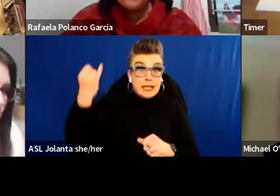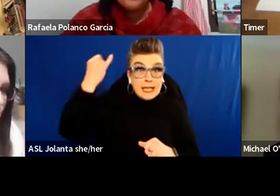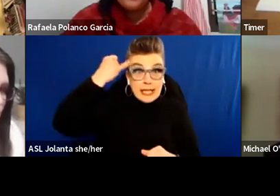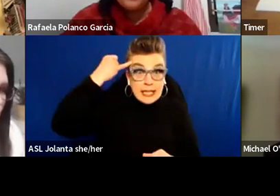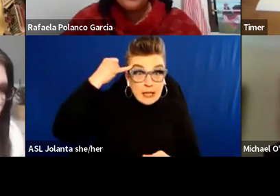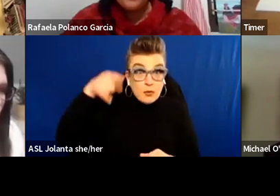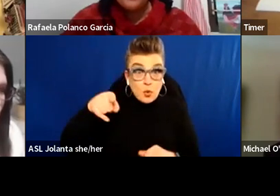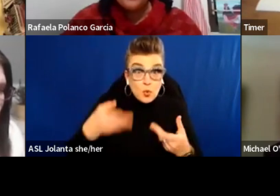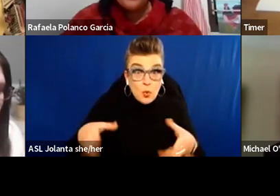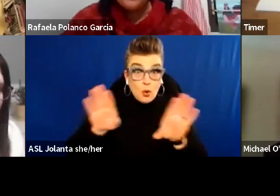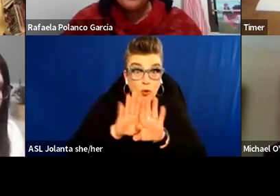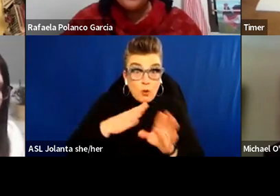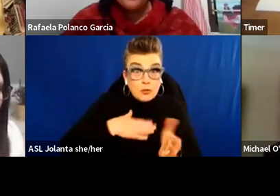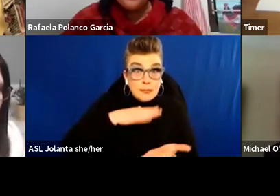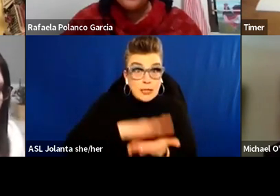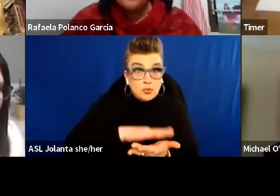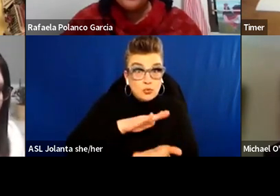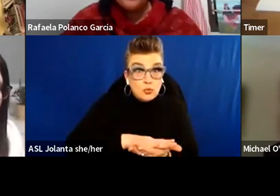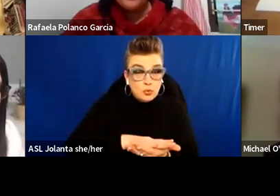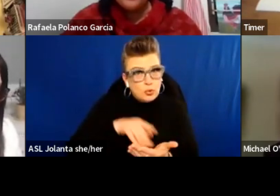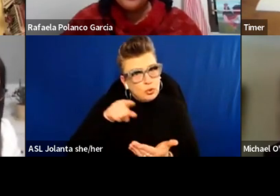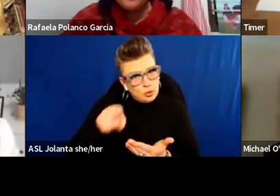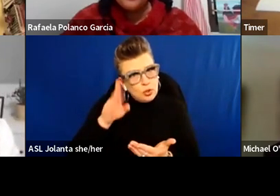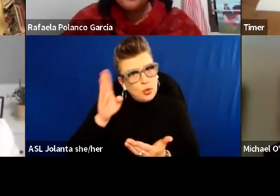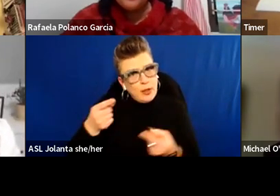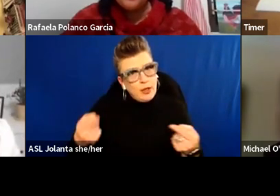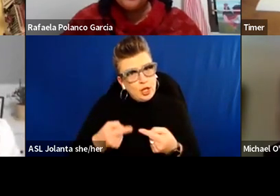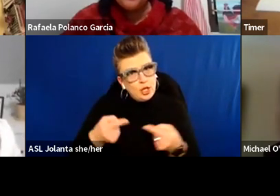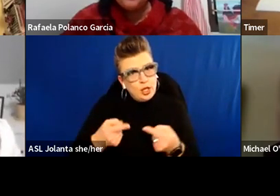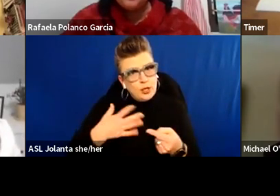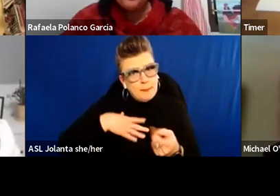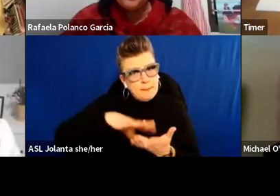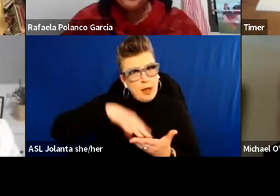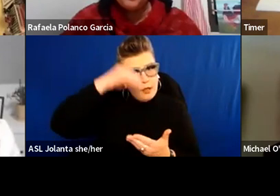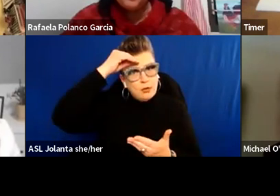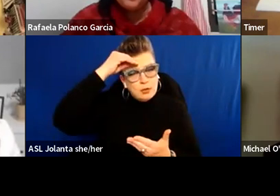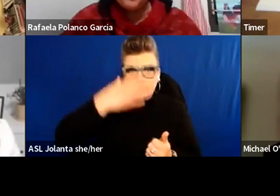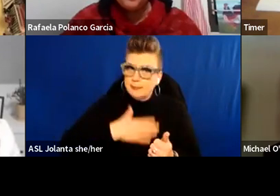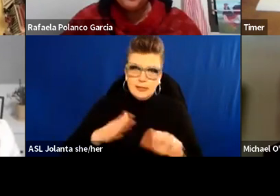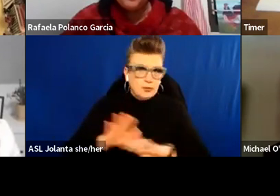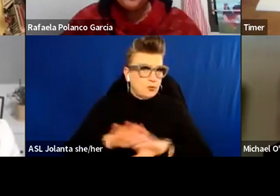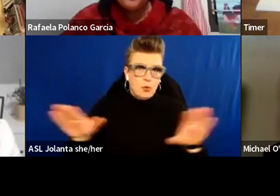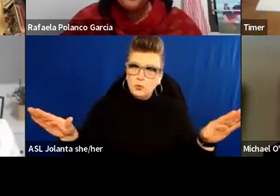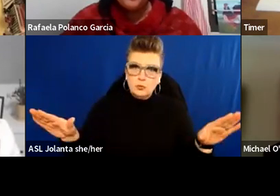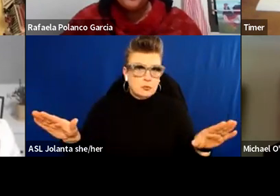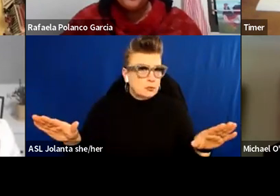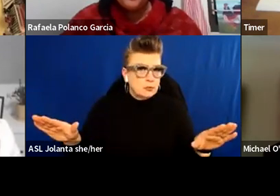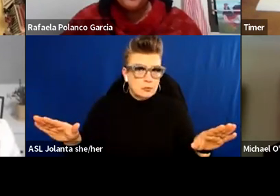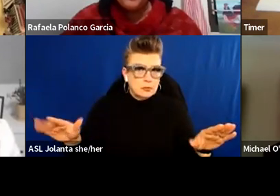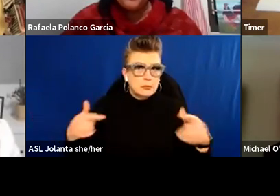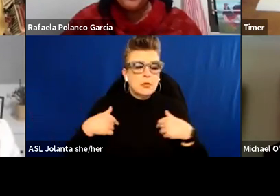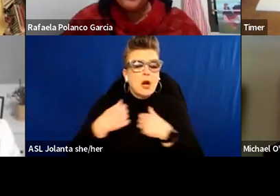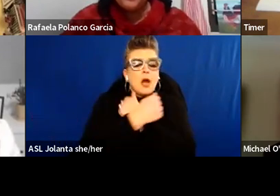close my school you will hurt my learning please do not do this i love